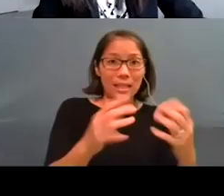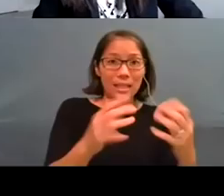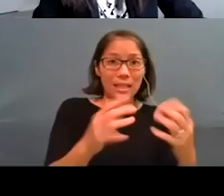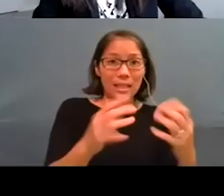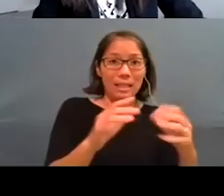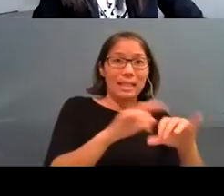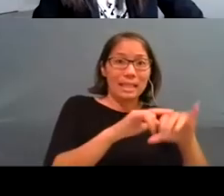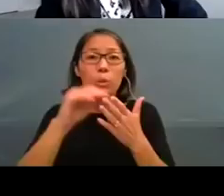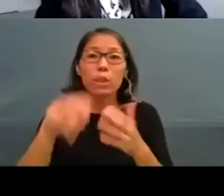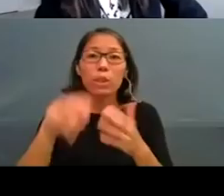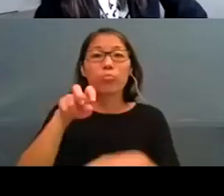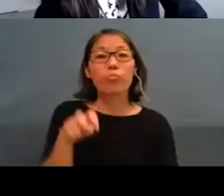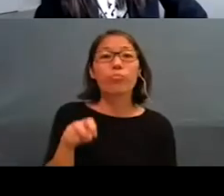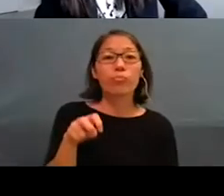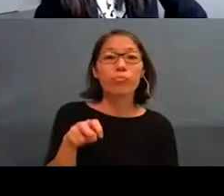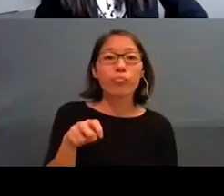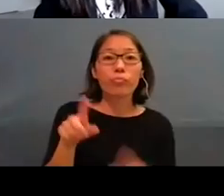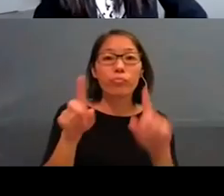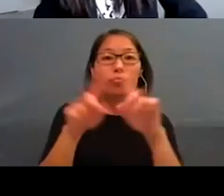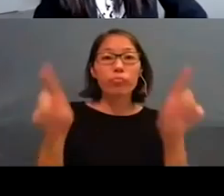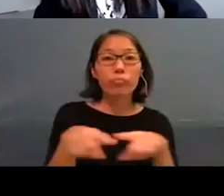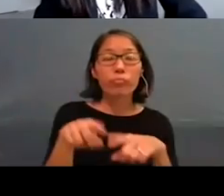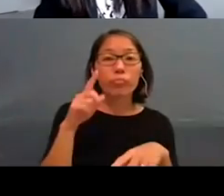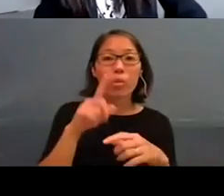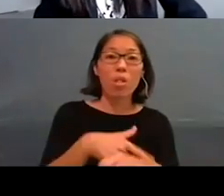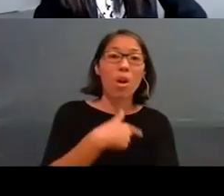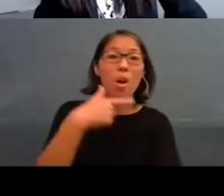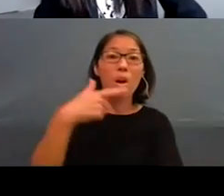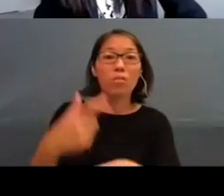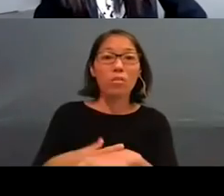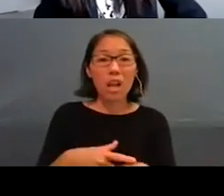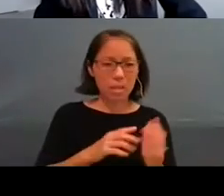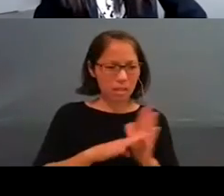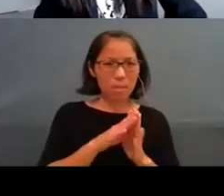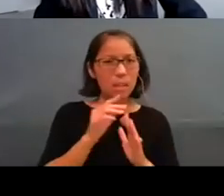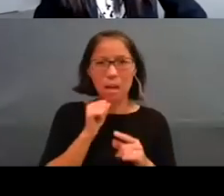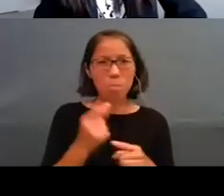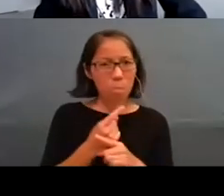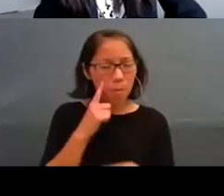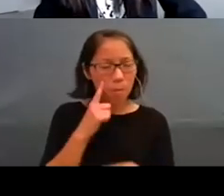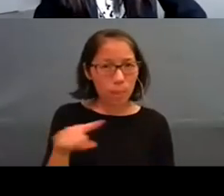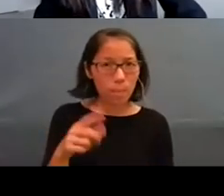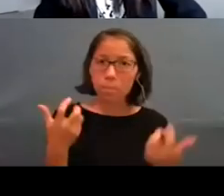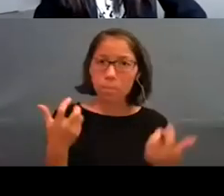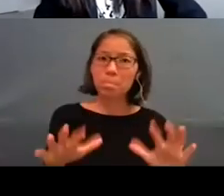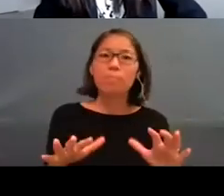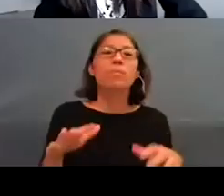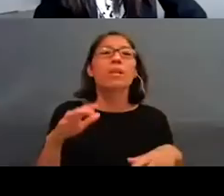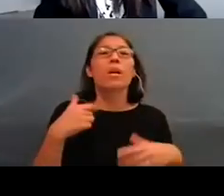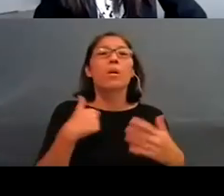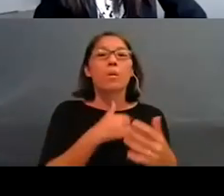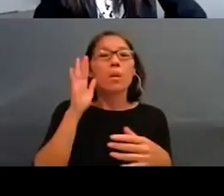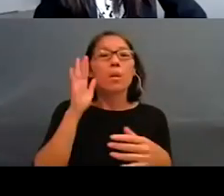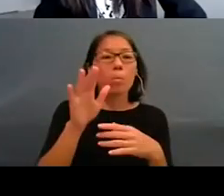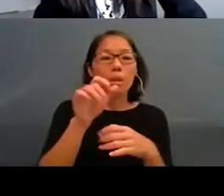of their day. So you don't have students sitting in front of a screen for stretches longer than are really developmentally appropriate for them. So we're going to work on